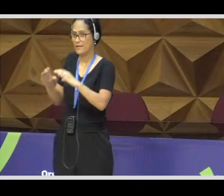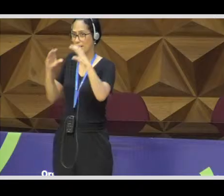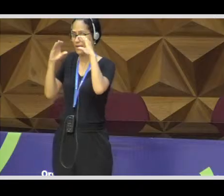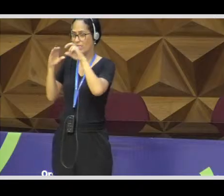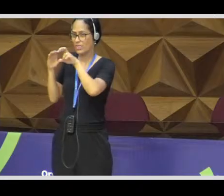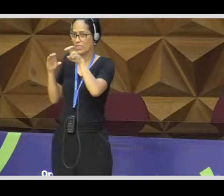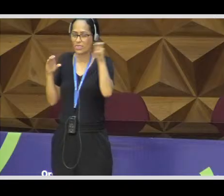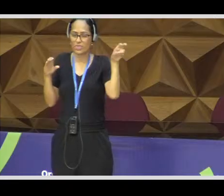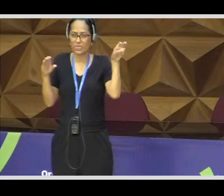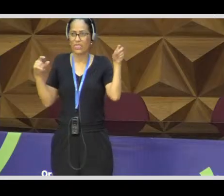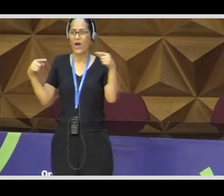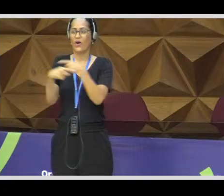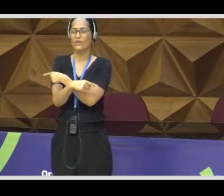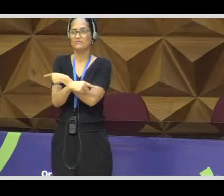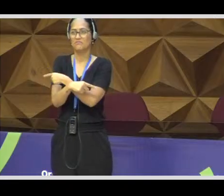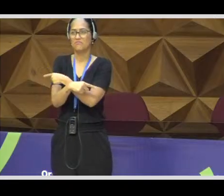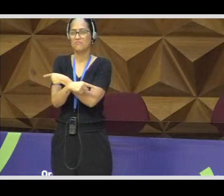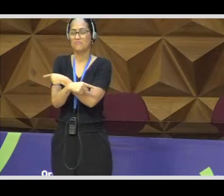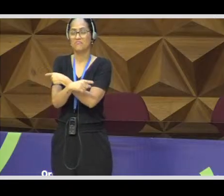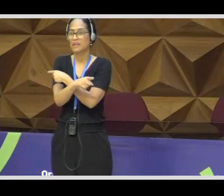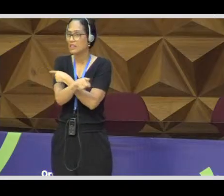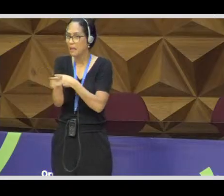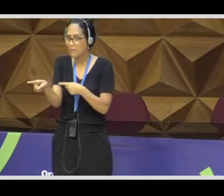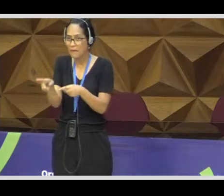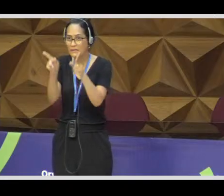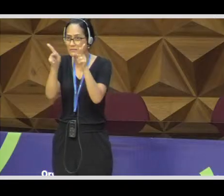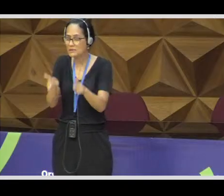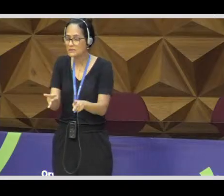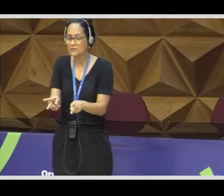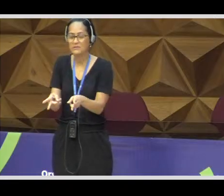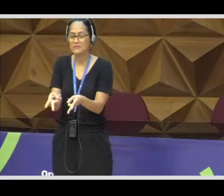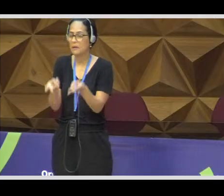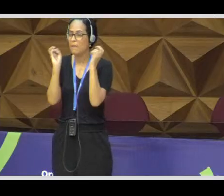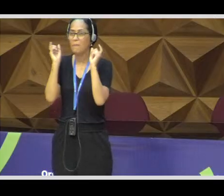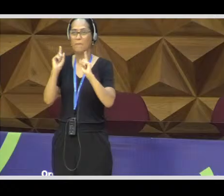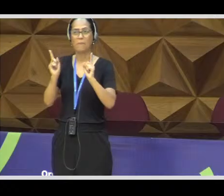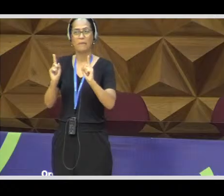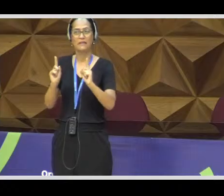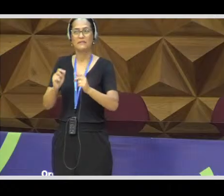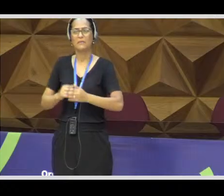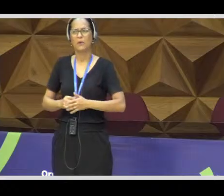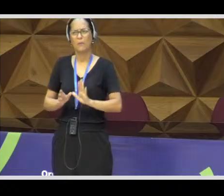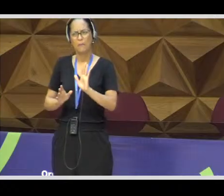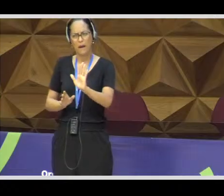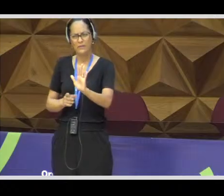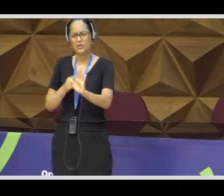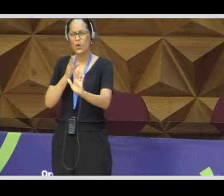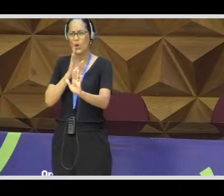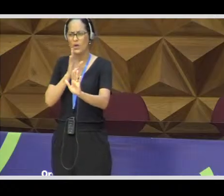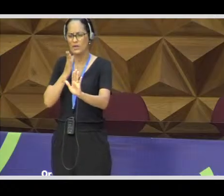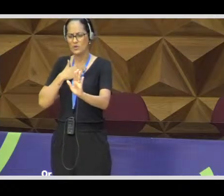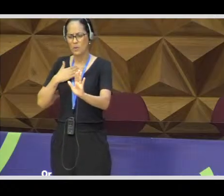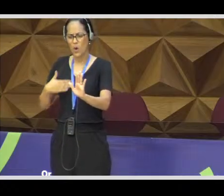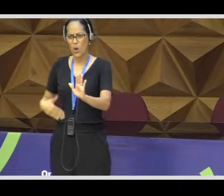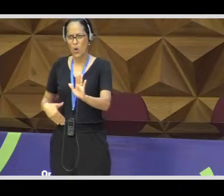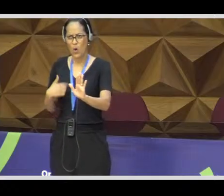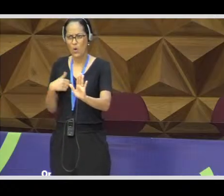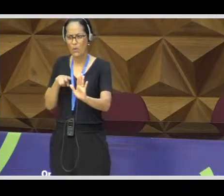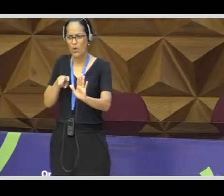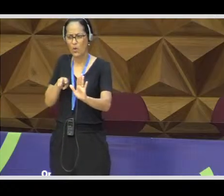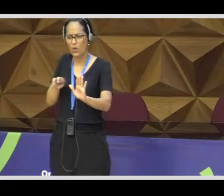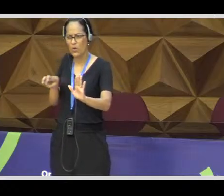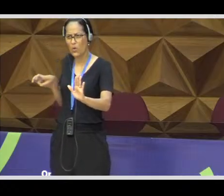it, nobody could tell. So, but I know my body. I know what my body's doing in space. Turns out, no,